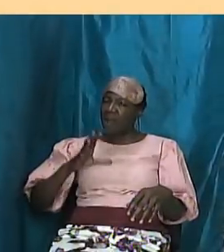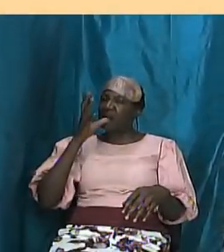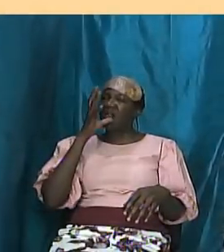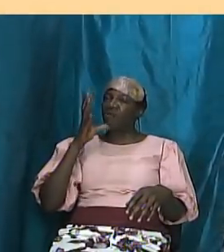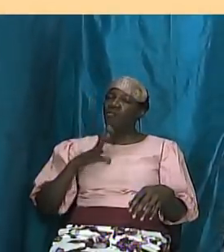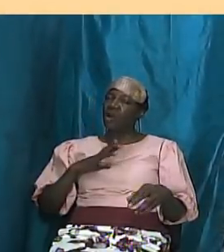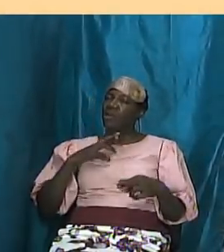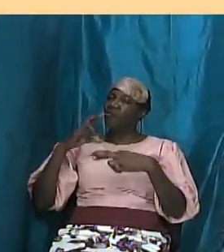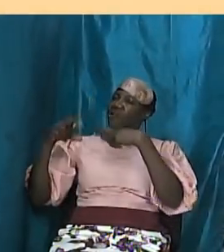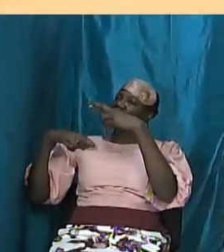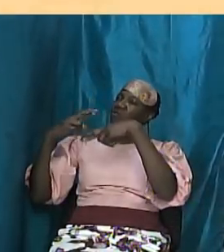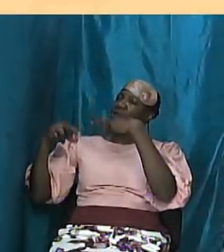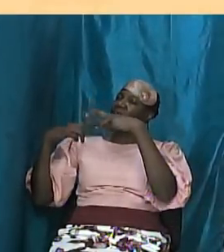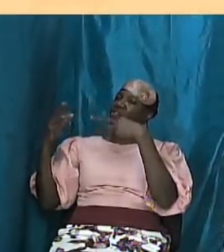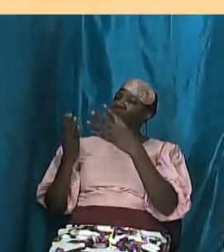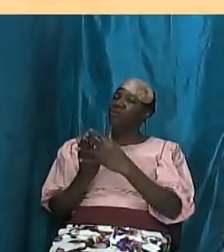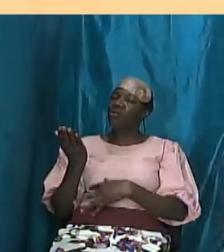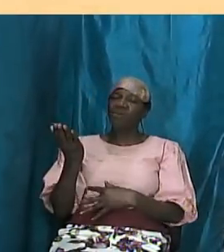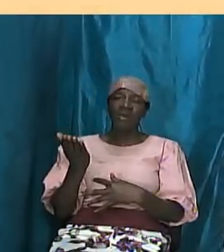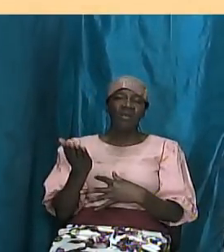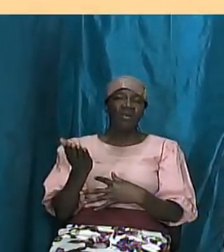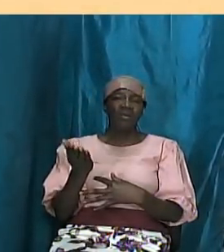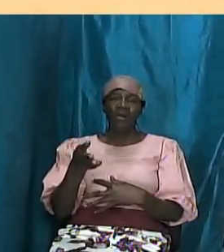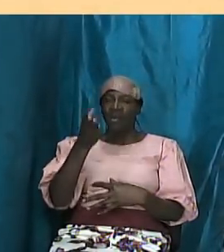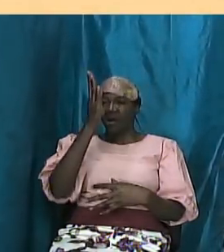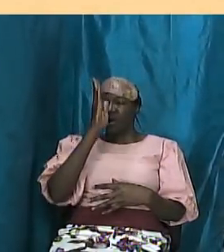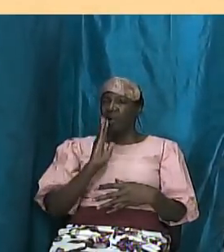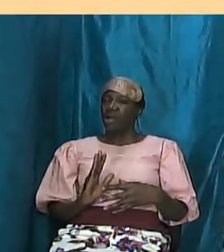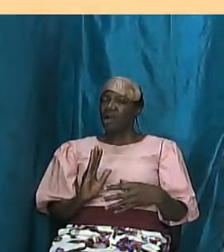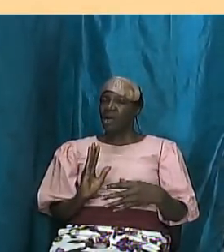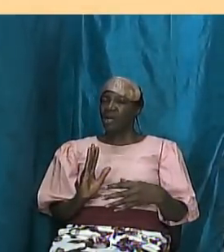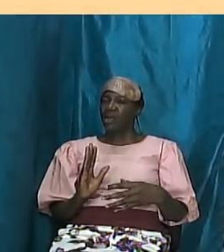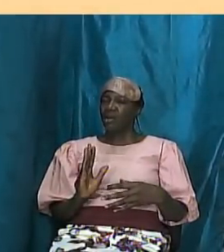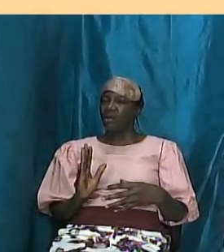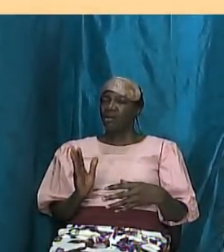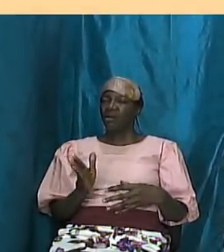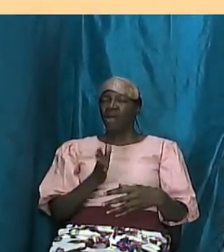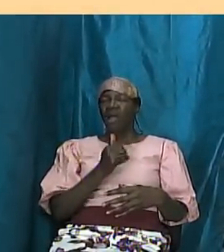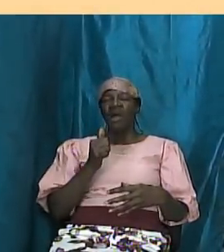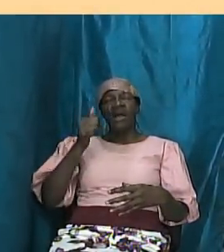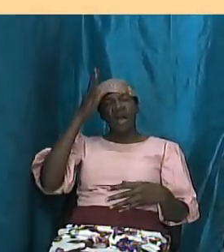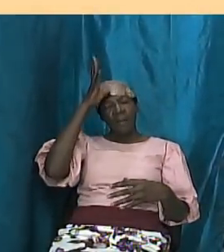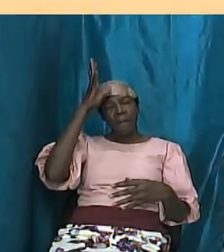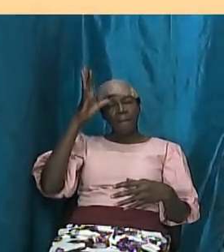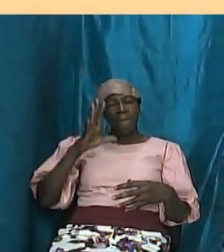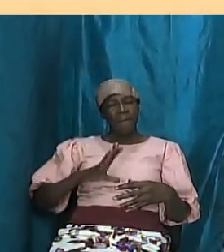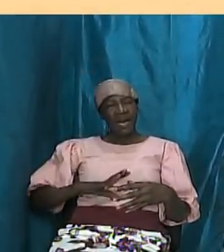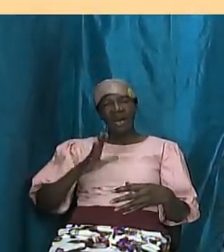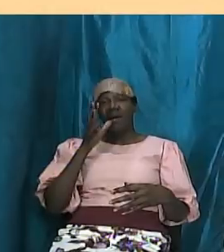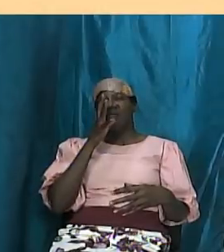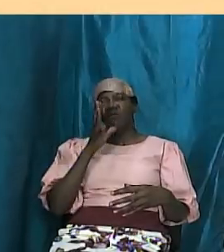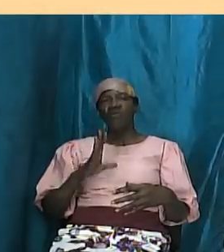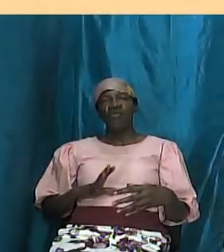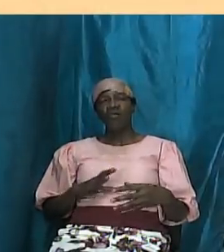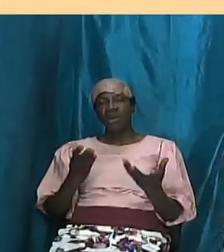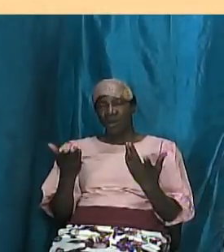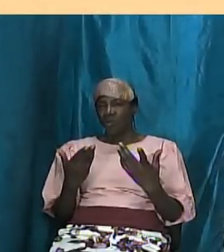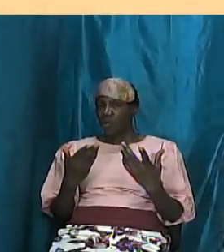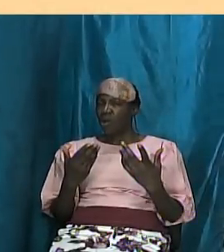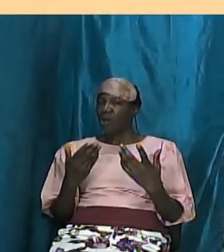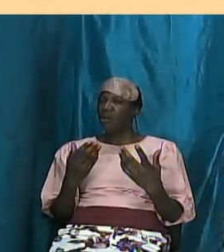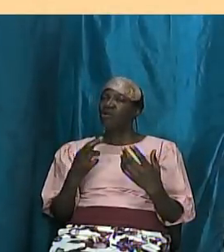the relationship between God, the Almighty, and man. So I want to